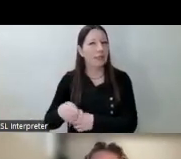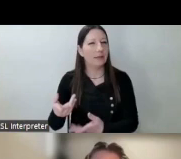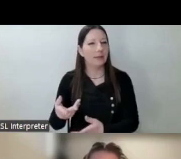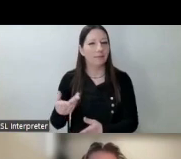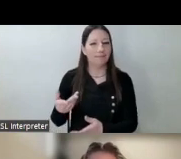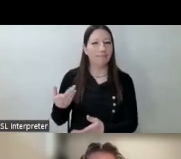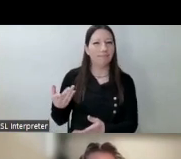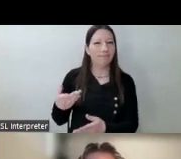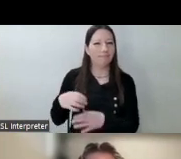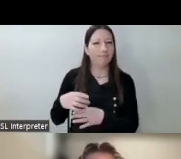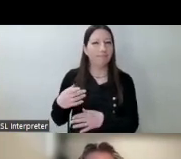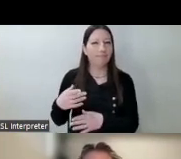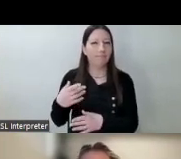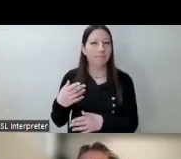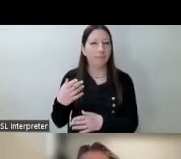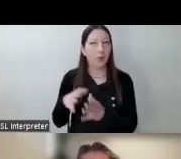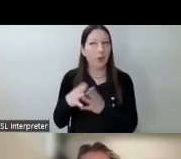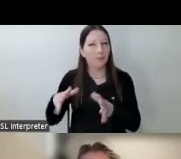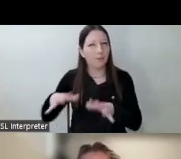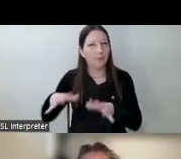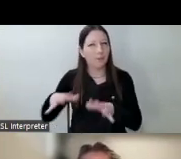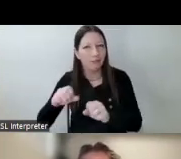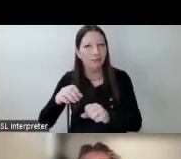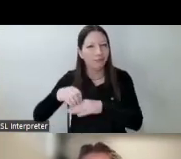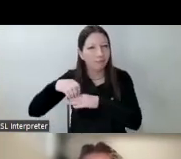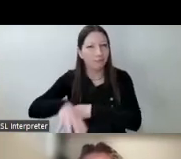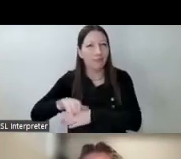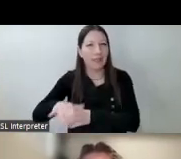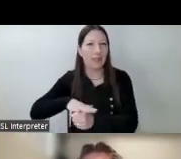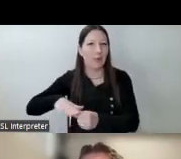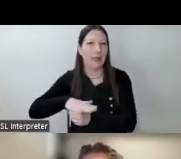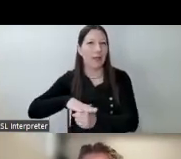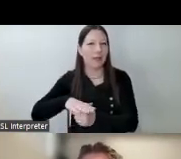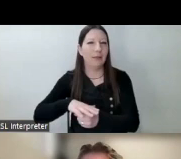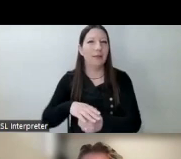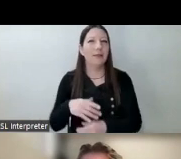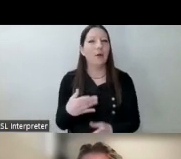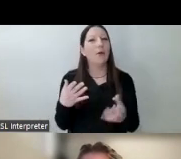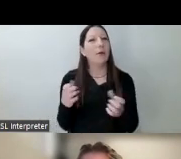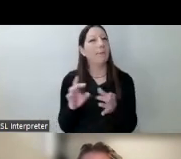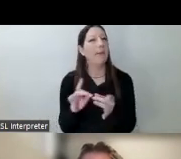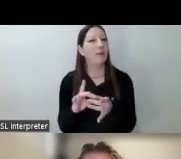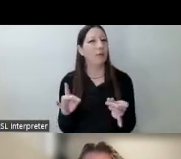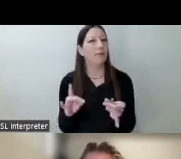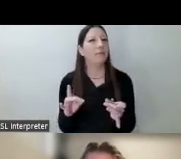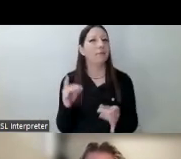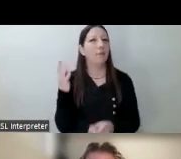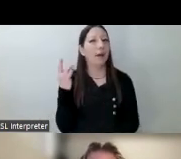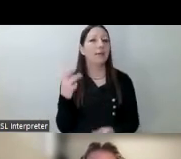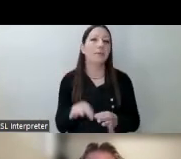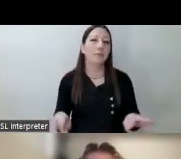And I'll come back to this a bit later, but I wanted to mention it at this stage as it is crucial to understanding the area I'm working